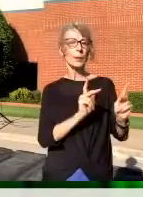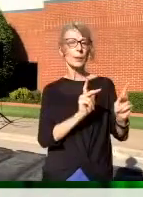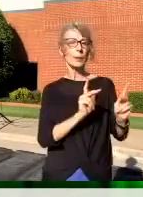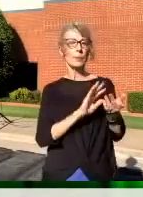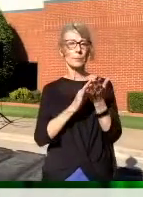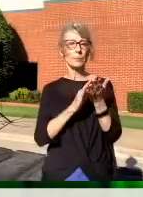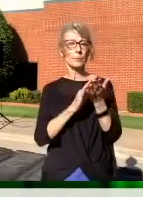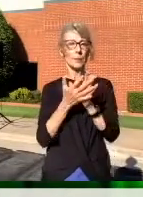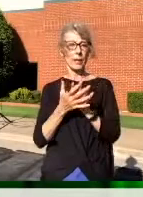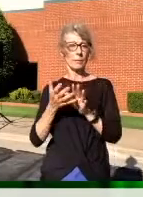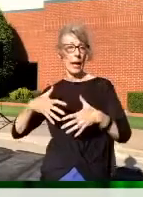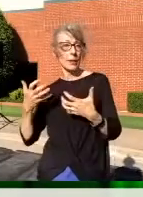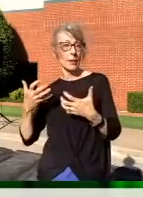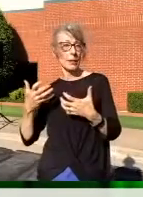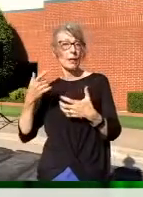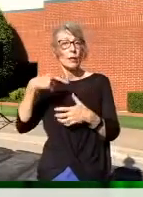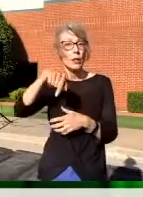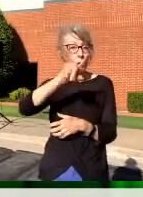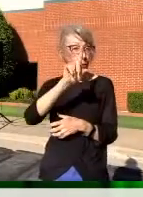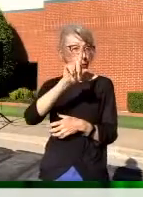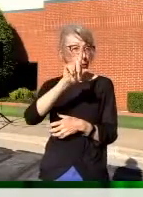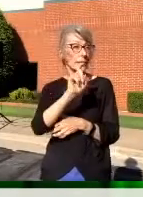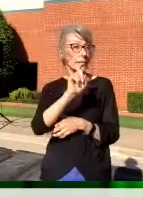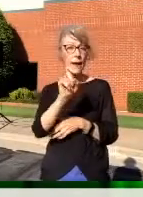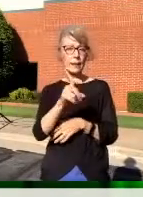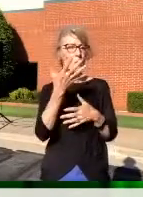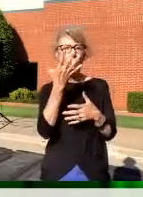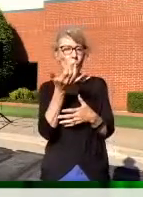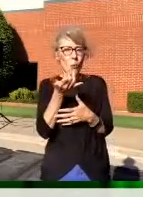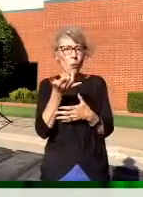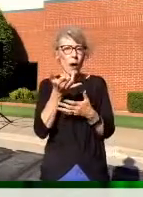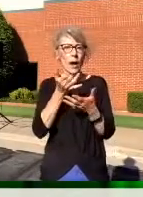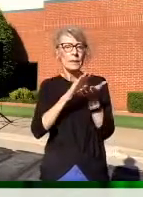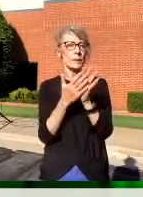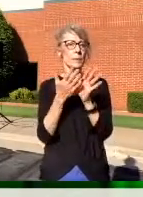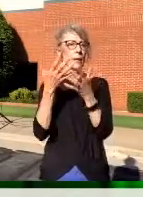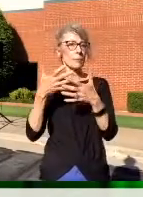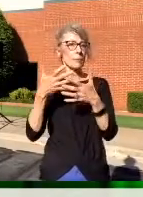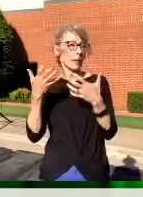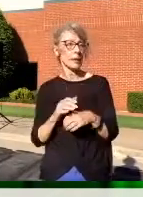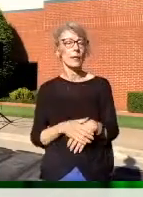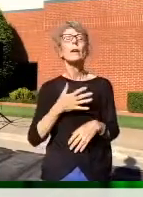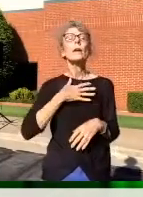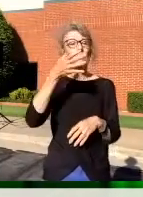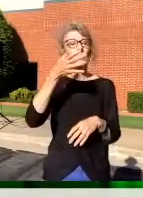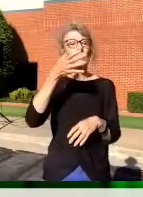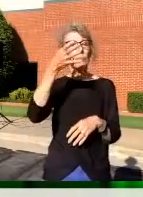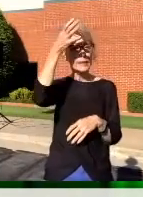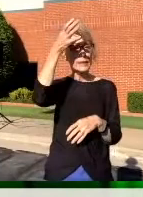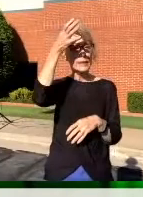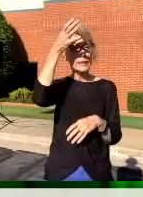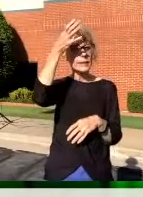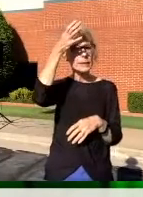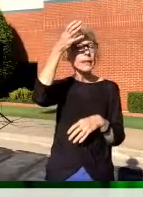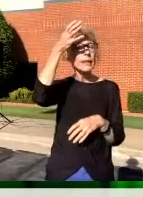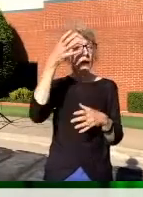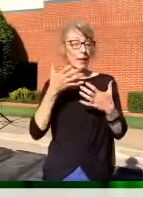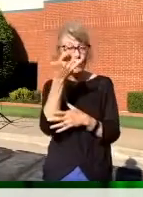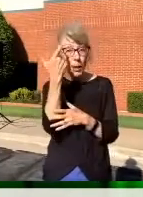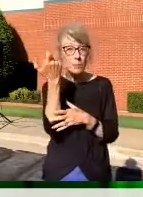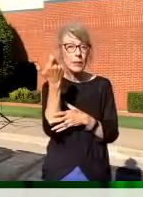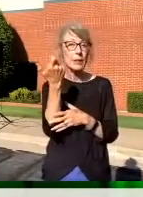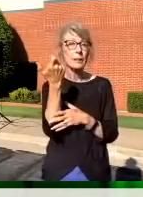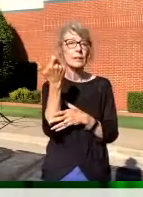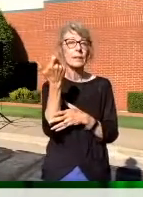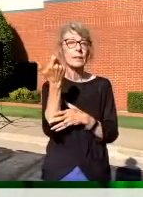so angry? And for my dad, he had every reason to be angry because he was trying to protect me and keep me safe. One of the most interesting